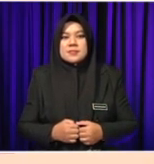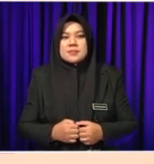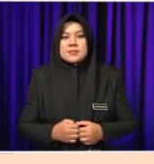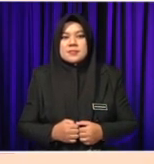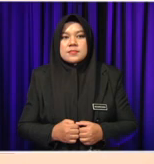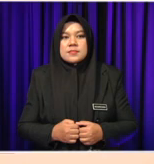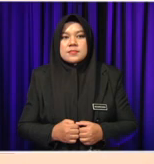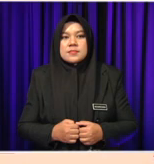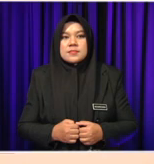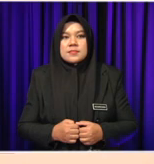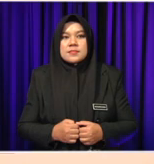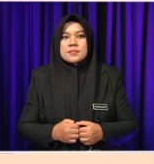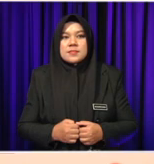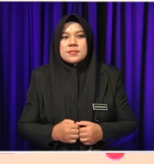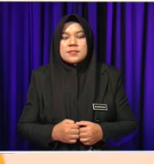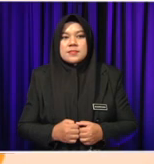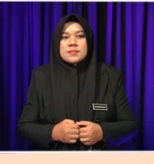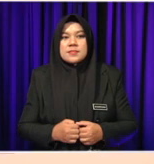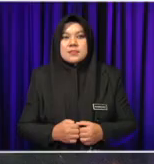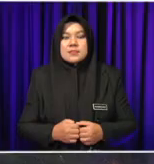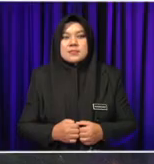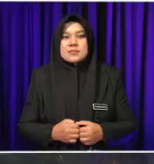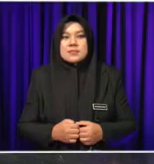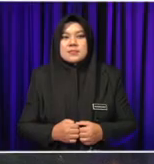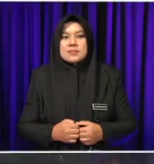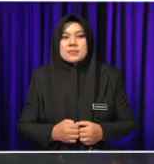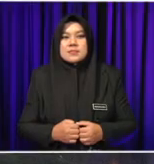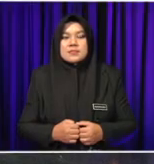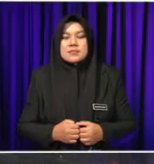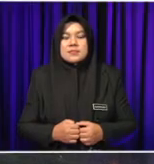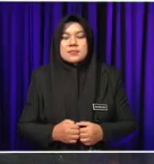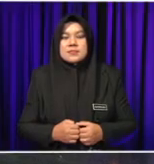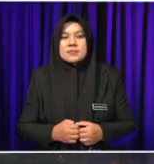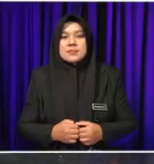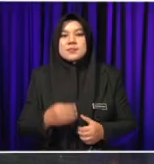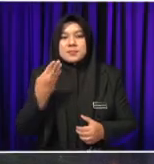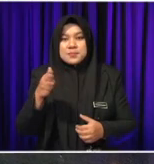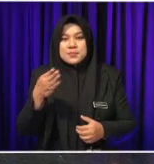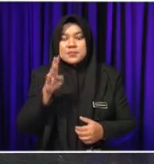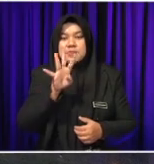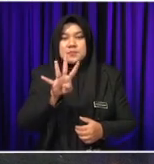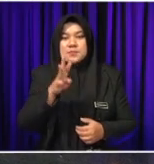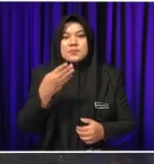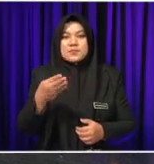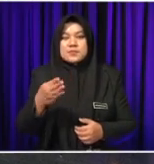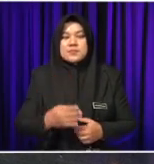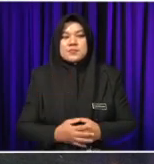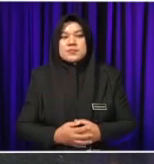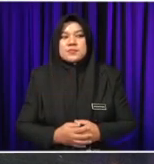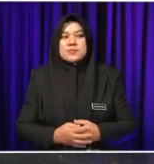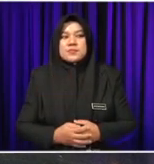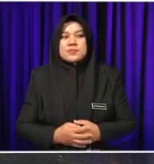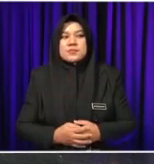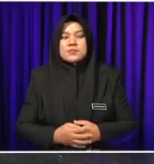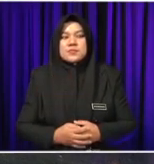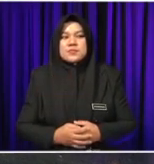three. Ah! Okay. What is it? What is that, pupils? We That's have number four. All right, so let's move four